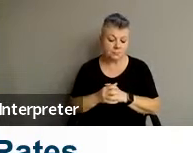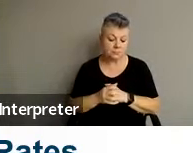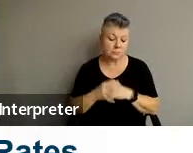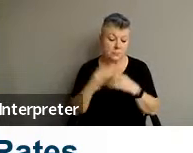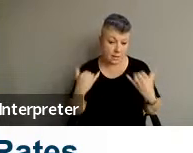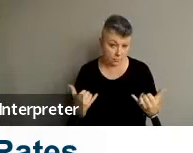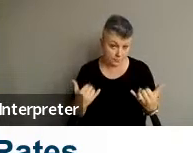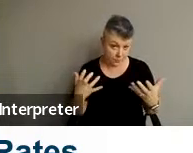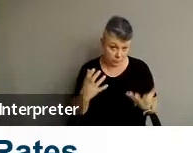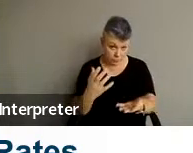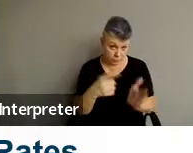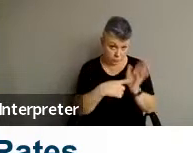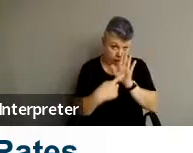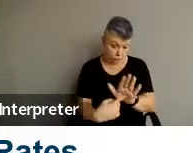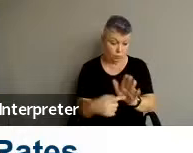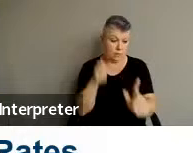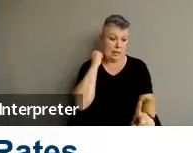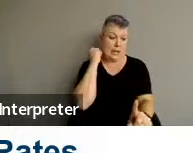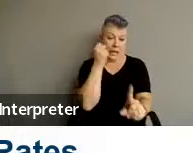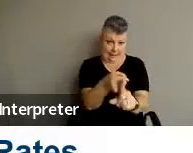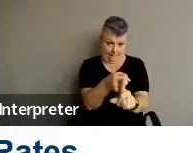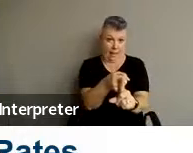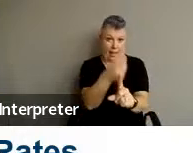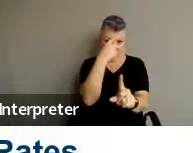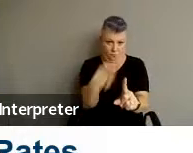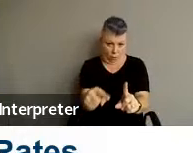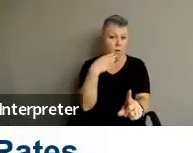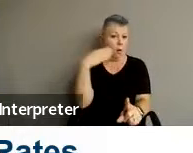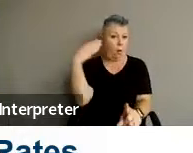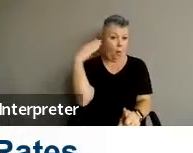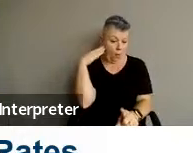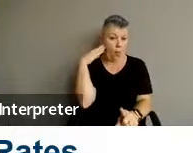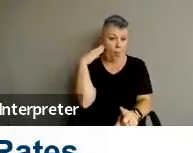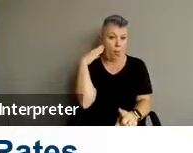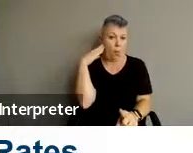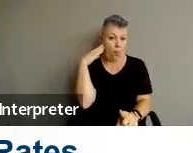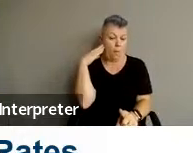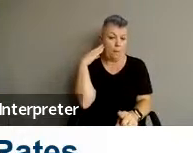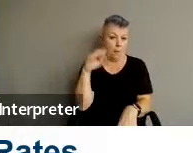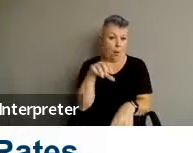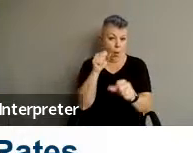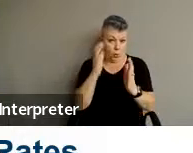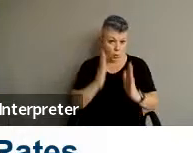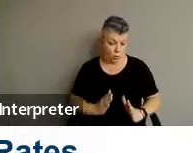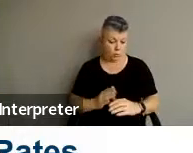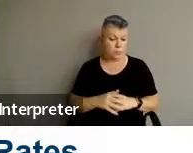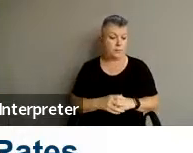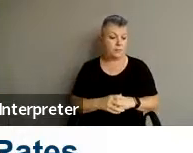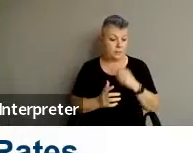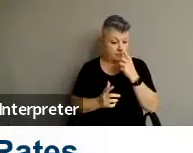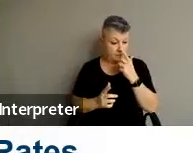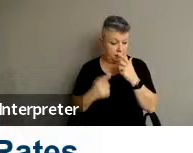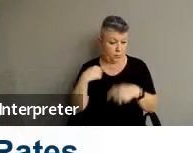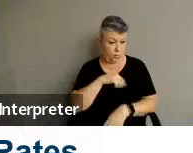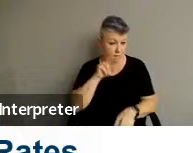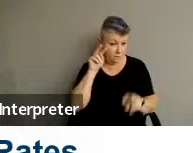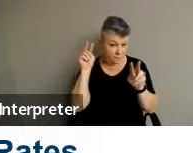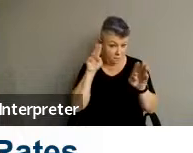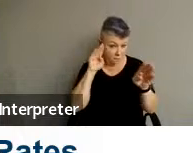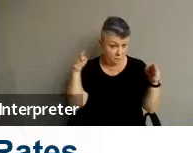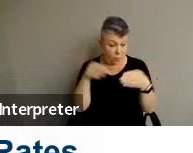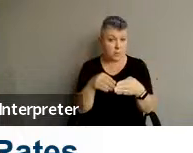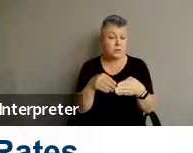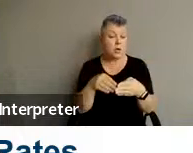Now I wanted to show an impact on a homeowner. And so we're going to focus on the residential real estate percentage, which is